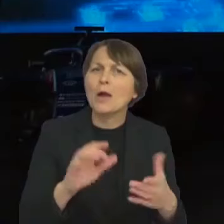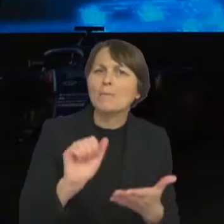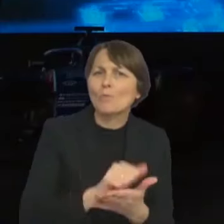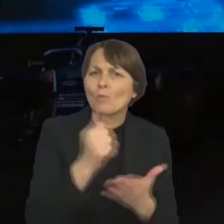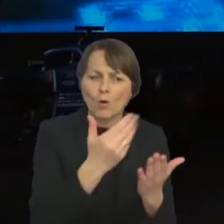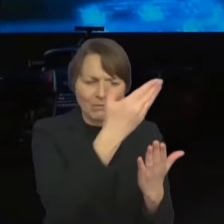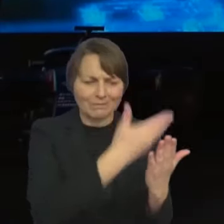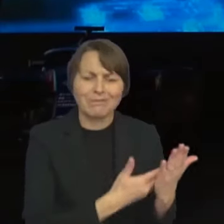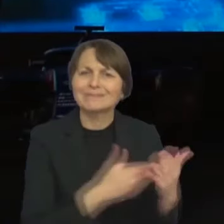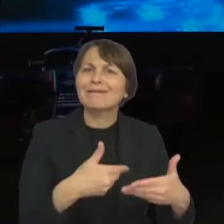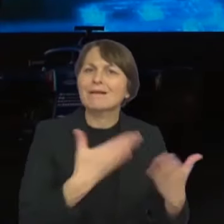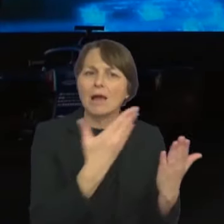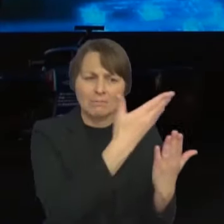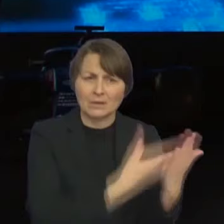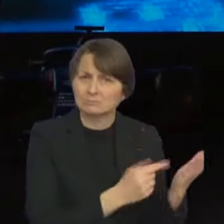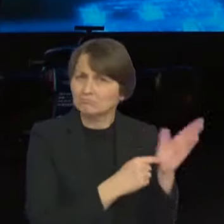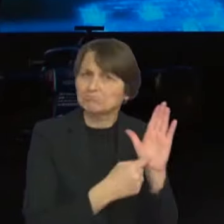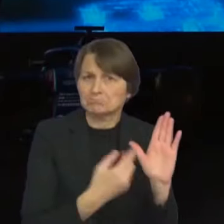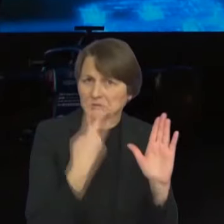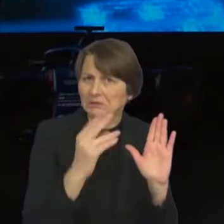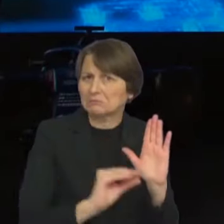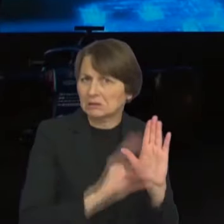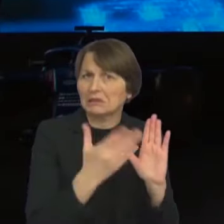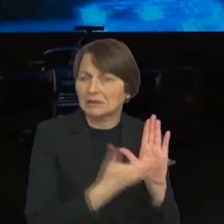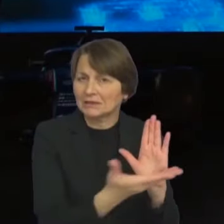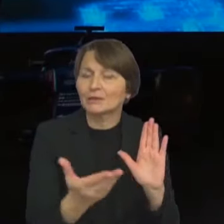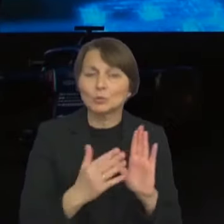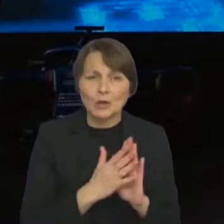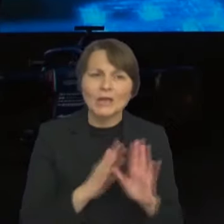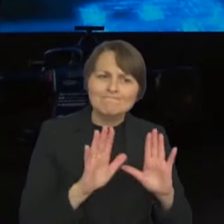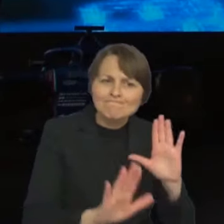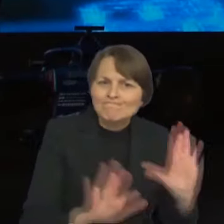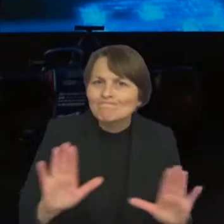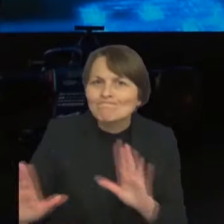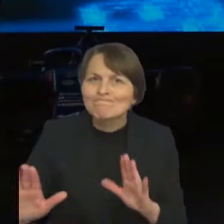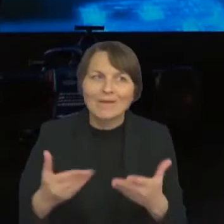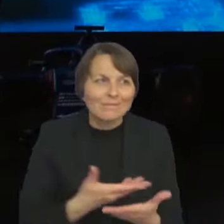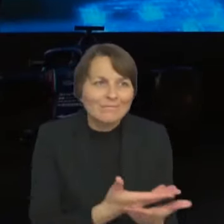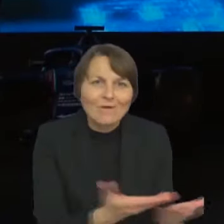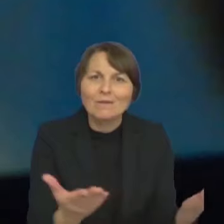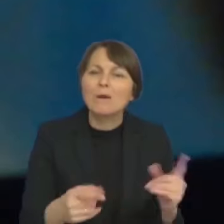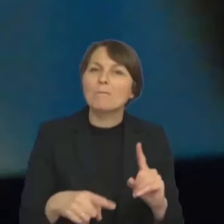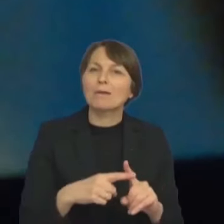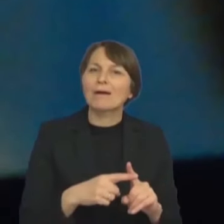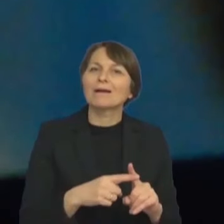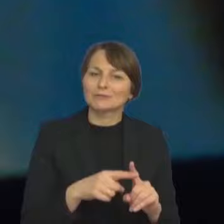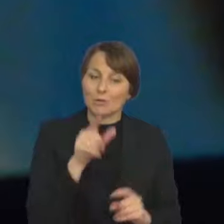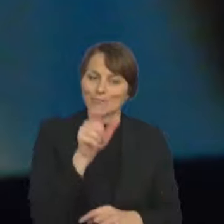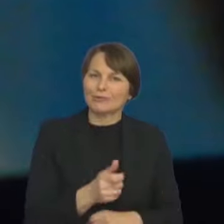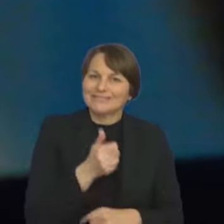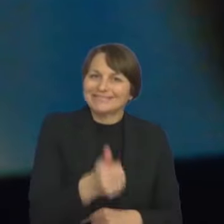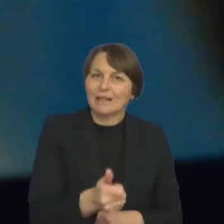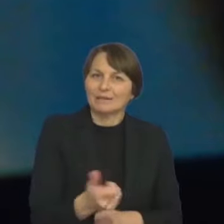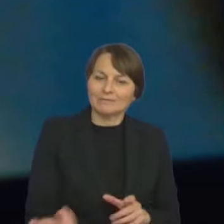report. We continue to take care of the environment, but we are also going to take care of the safety of the users of our cars,